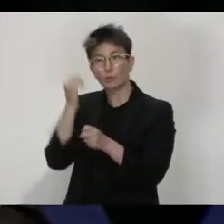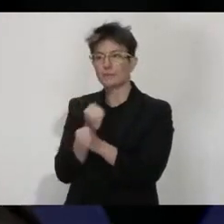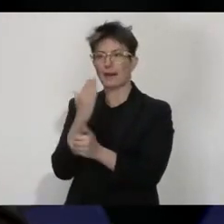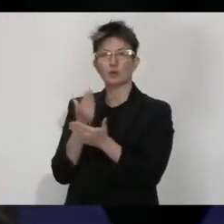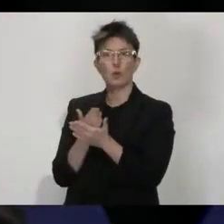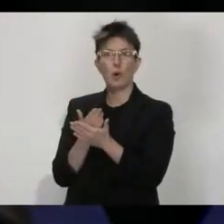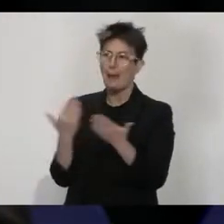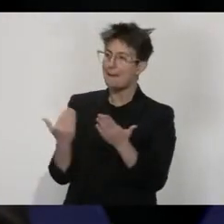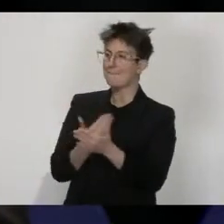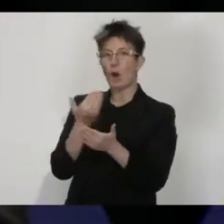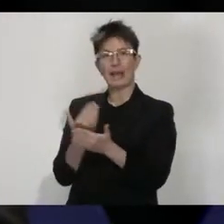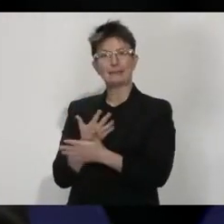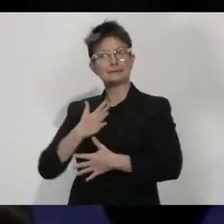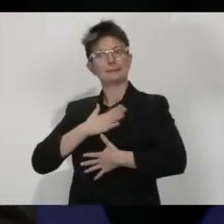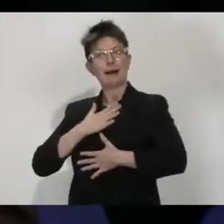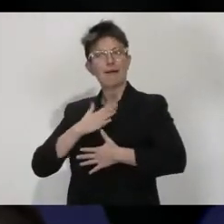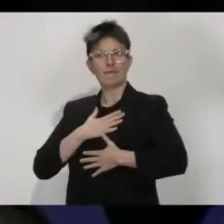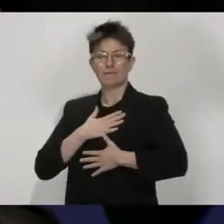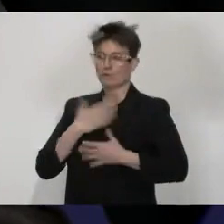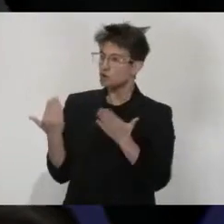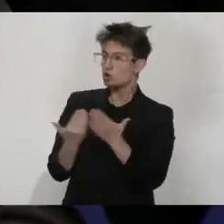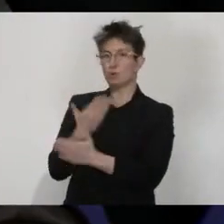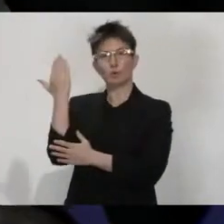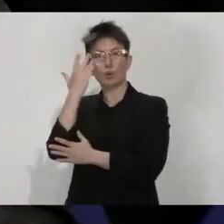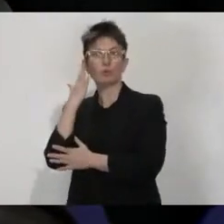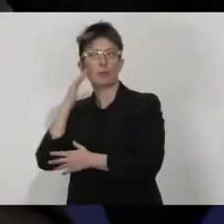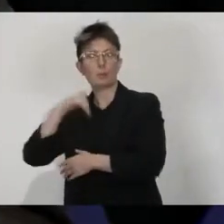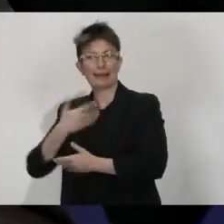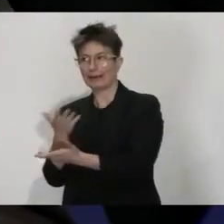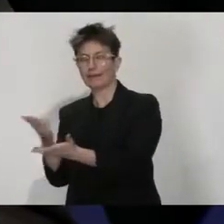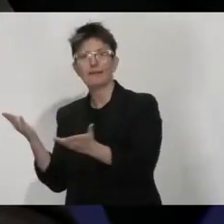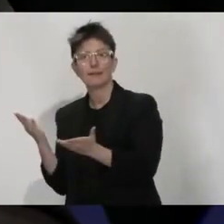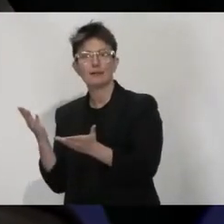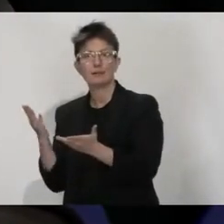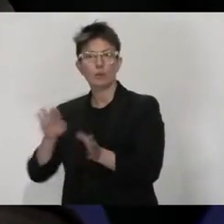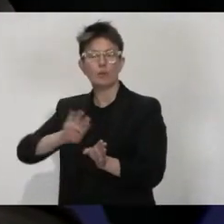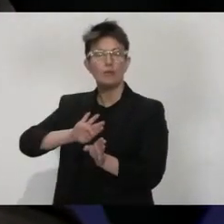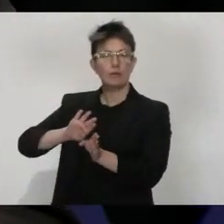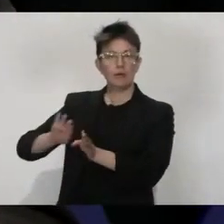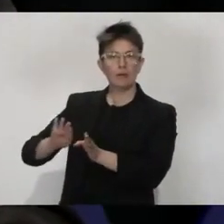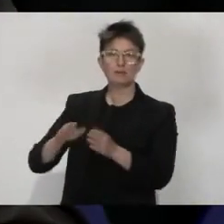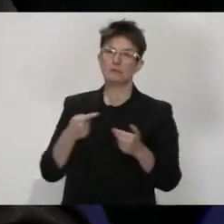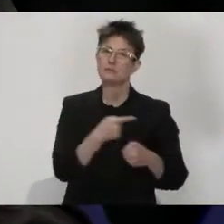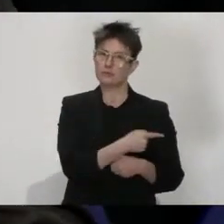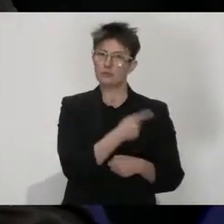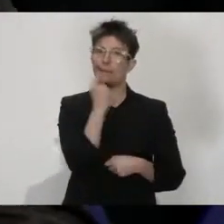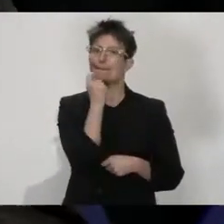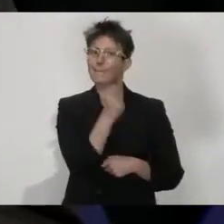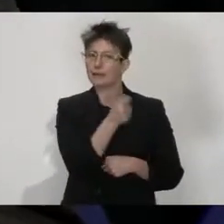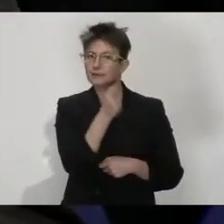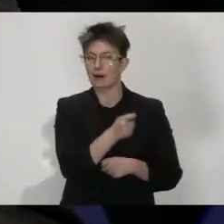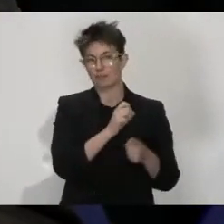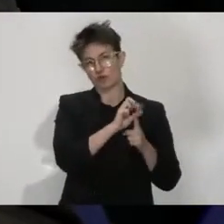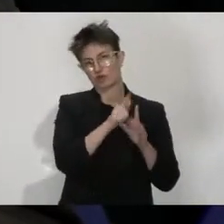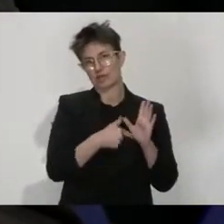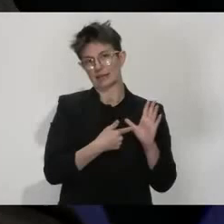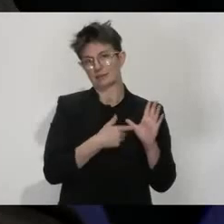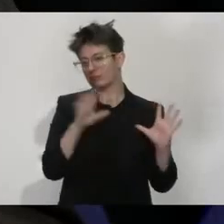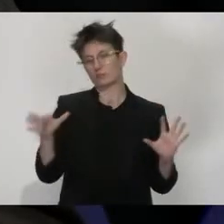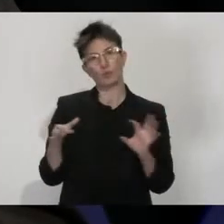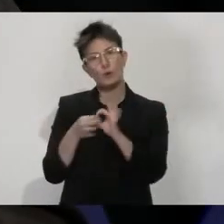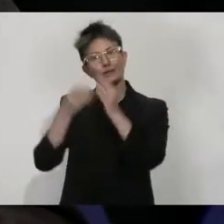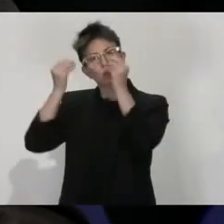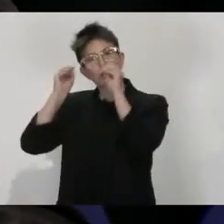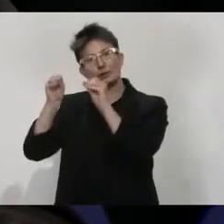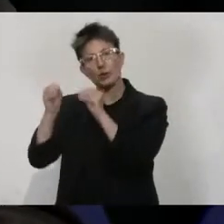maintenance and start to build new schools. So I think with that context at the background of this, this was being treated as a construction